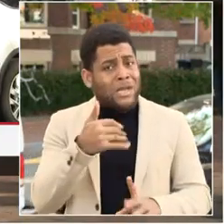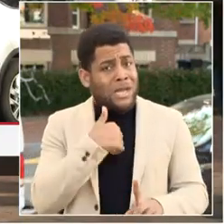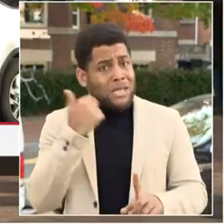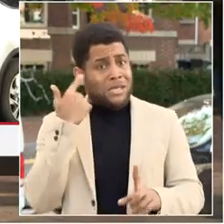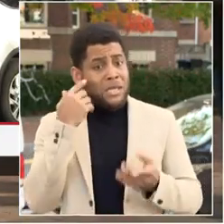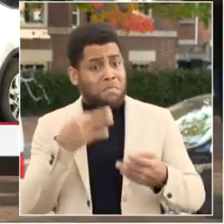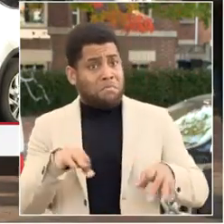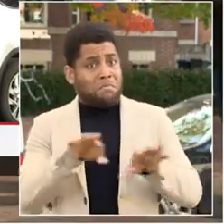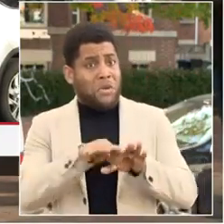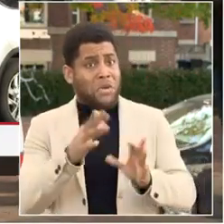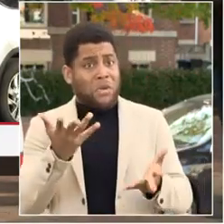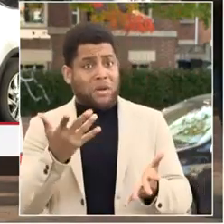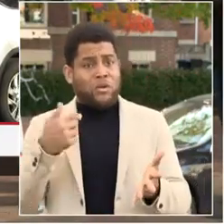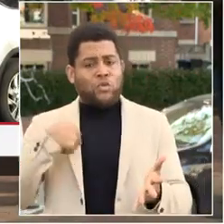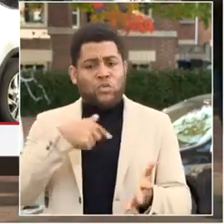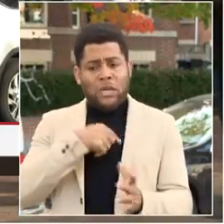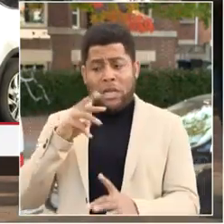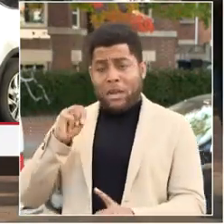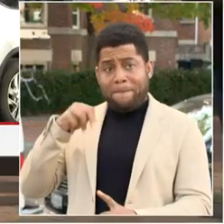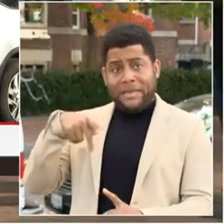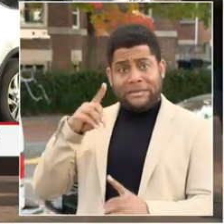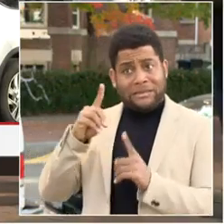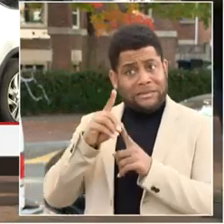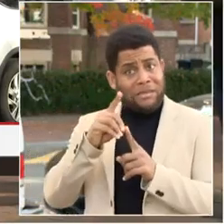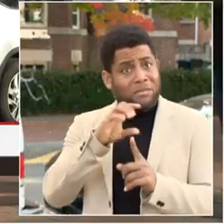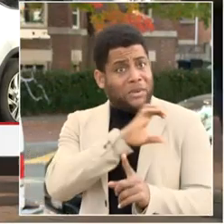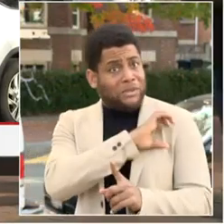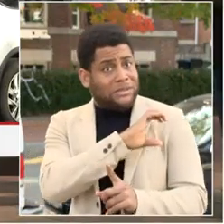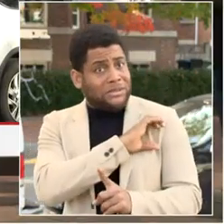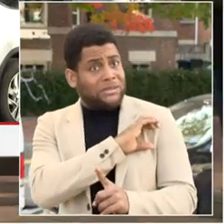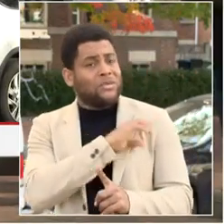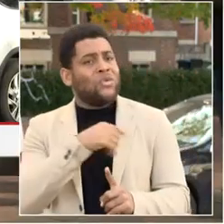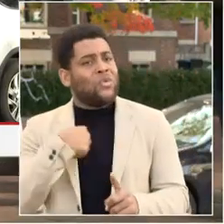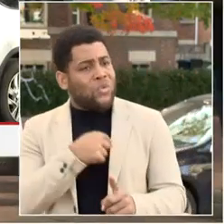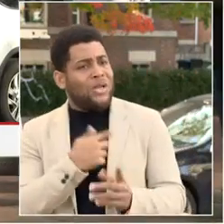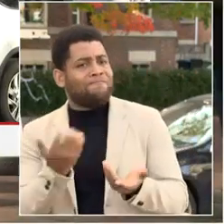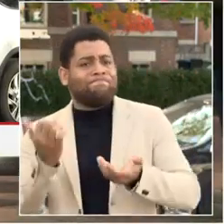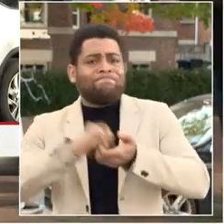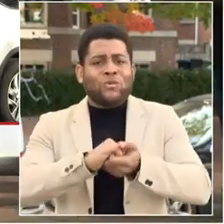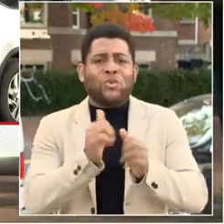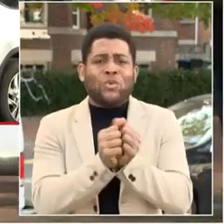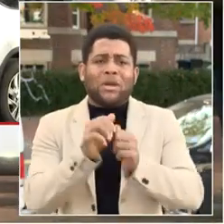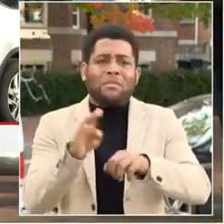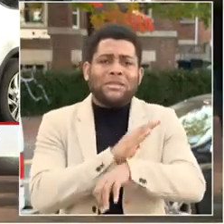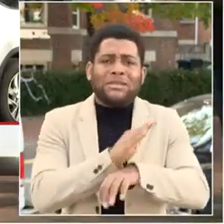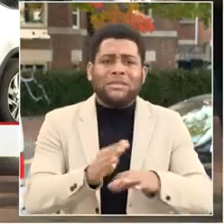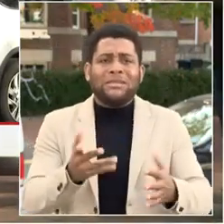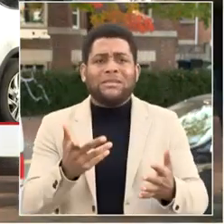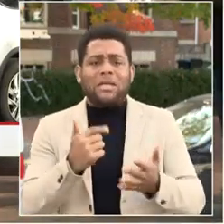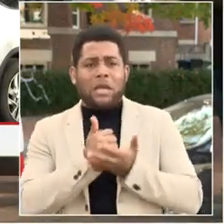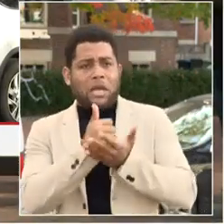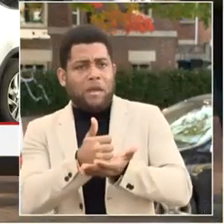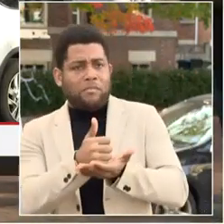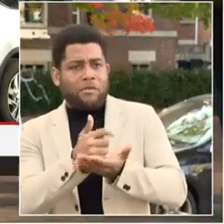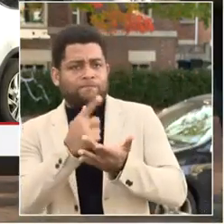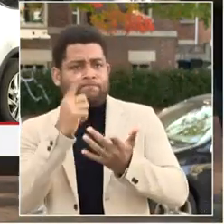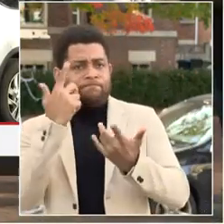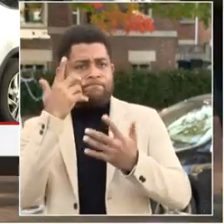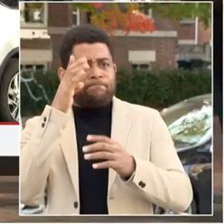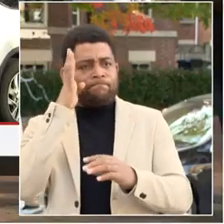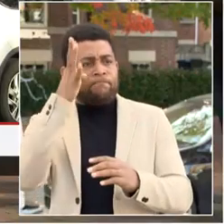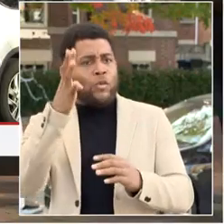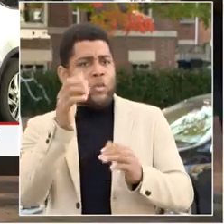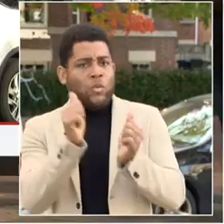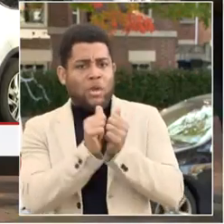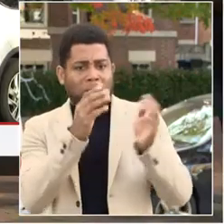Department, also work with our retail businesses and establishments to help them come up with a plan. And I committed today